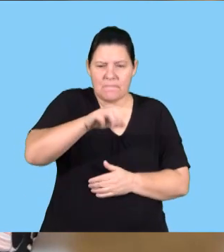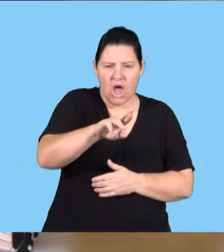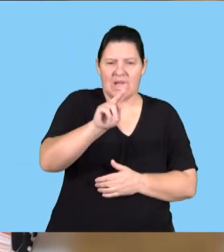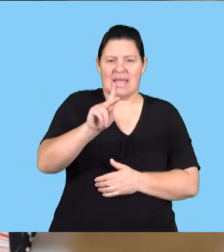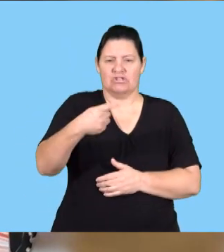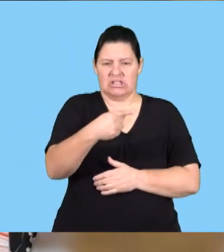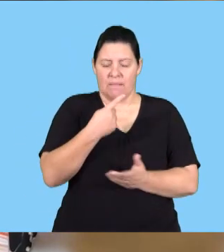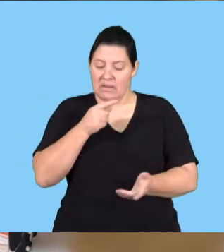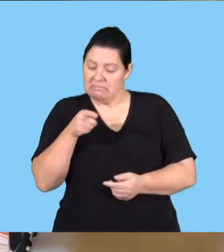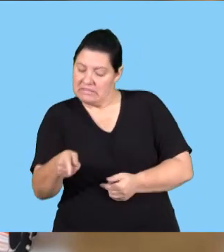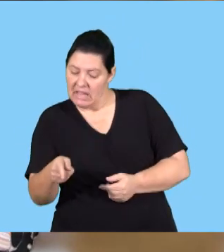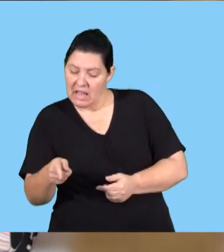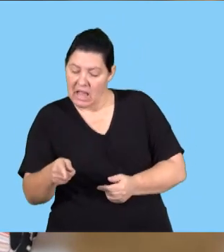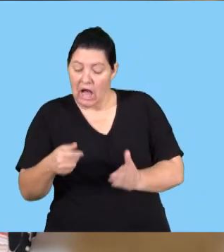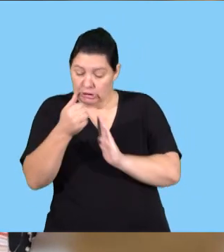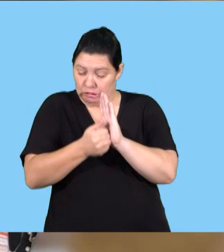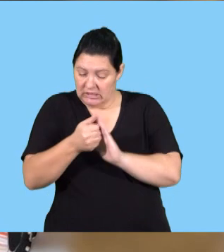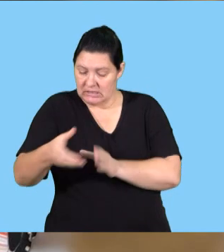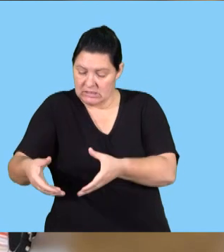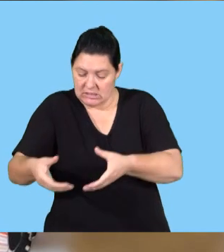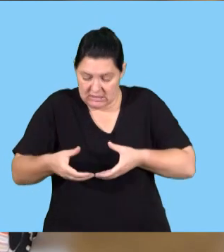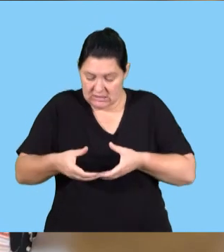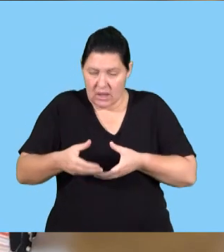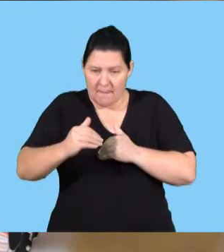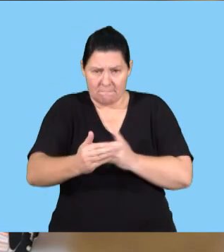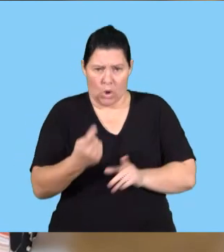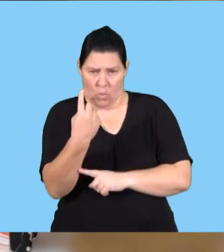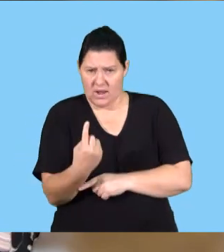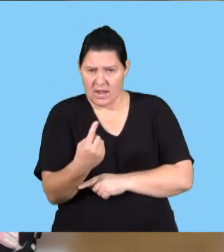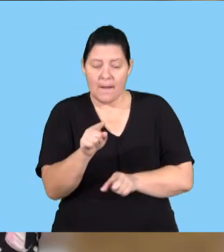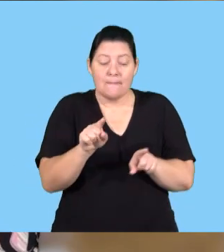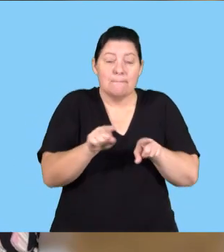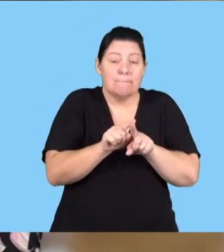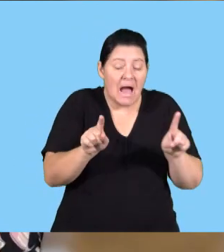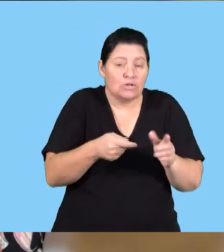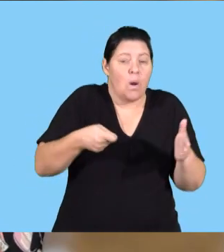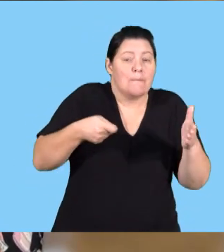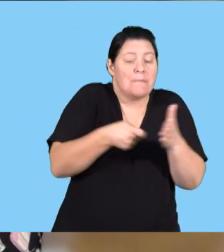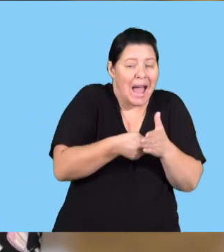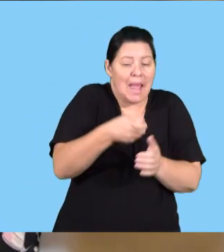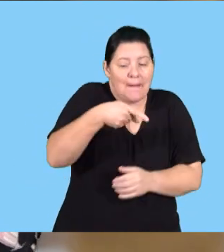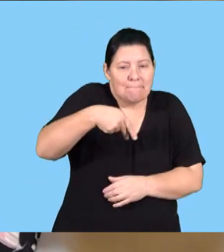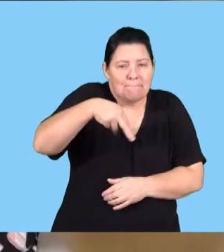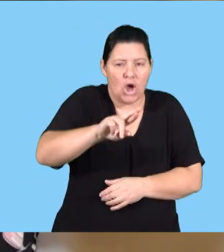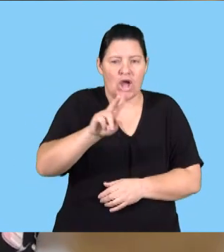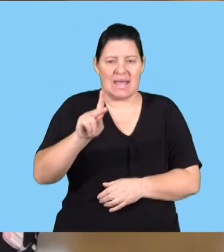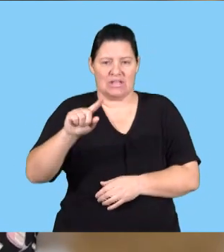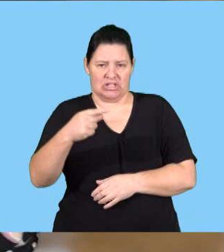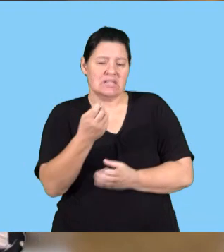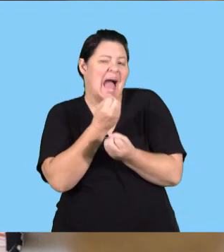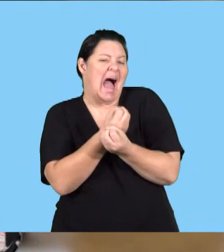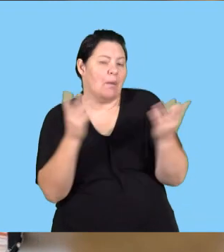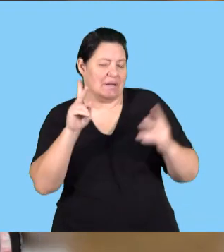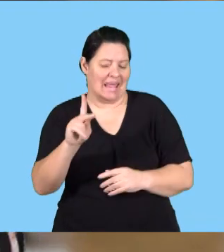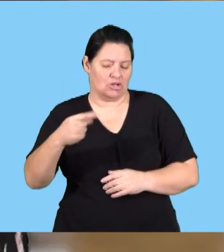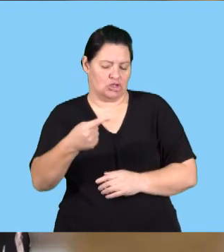charged per kilogram. When we say per kilogram, we talk about the price of 1 kilogram.